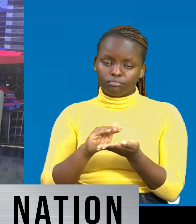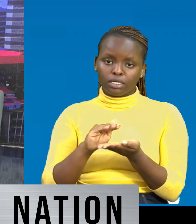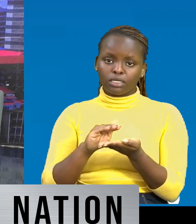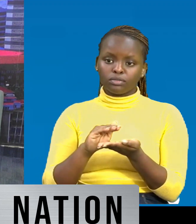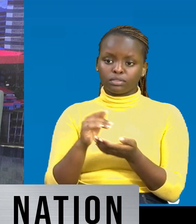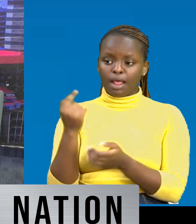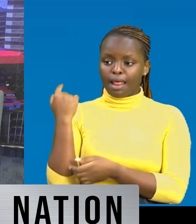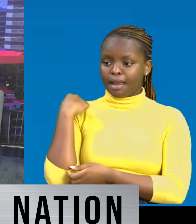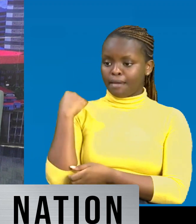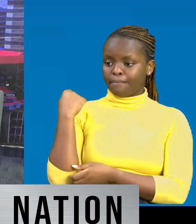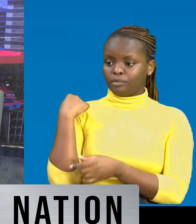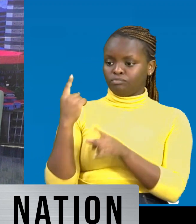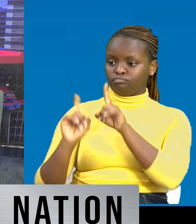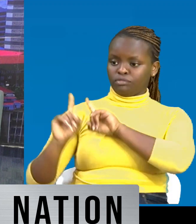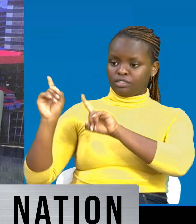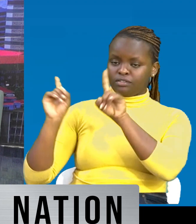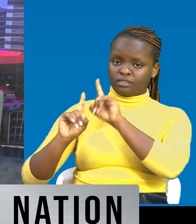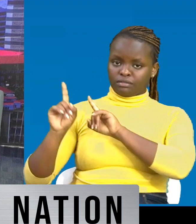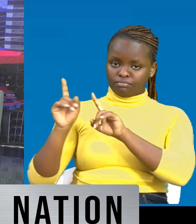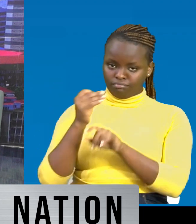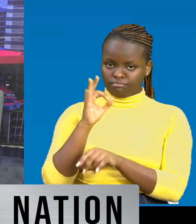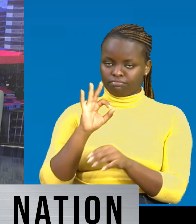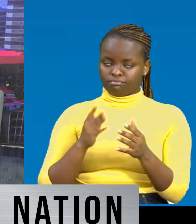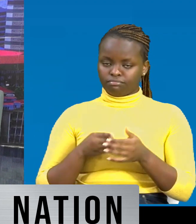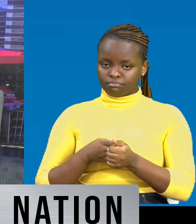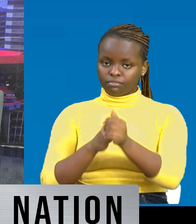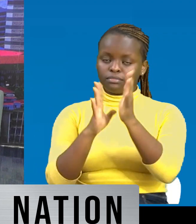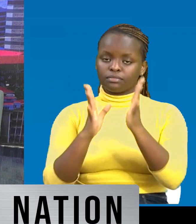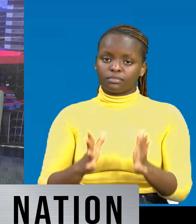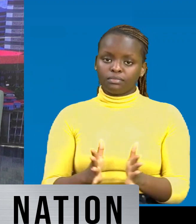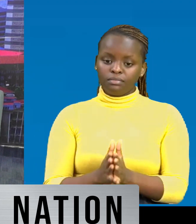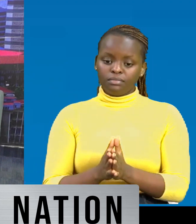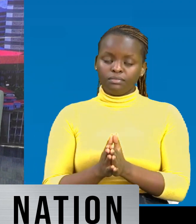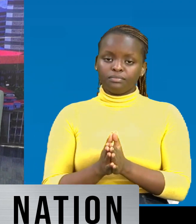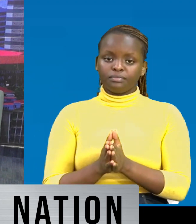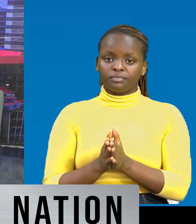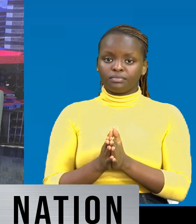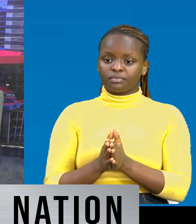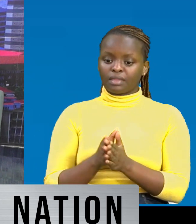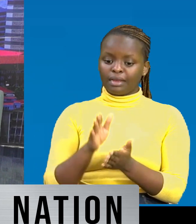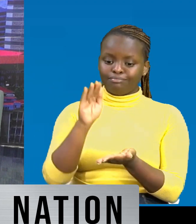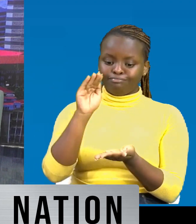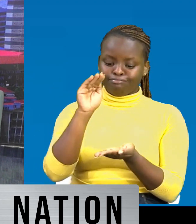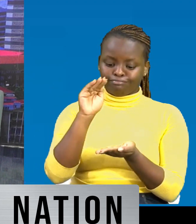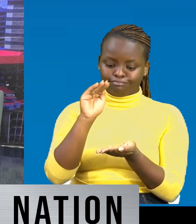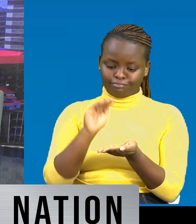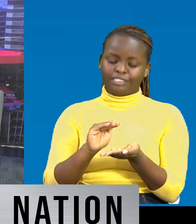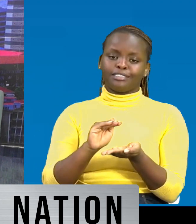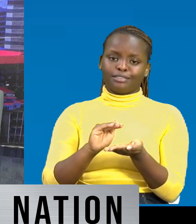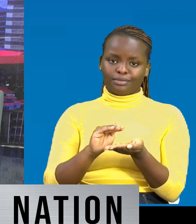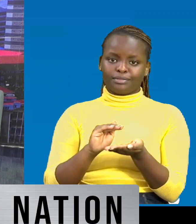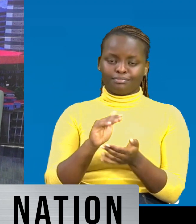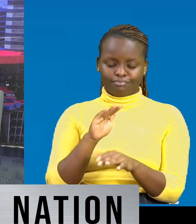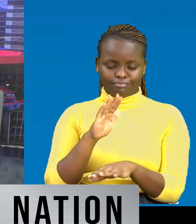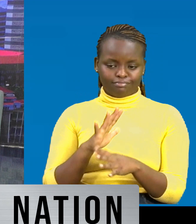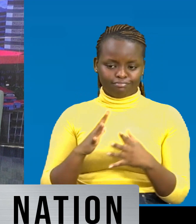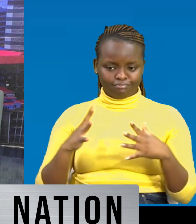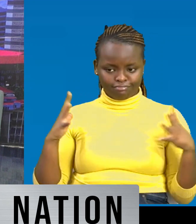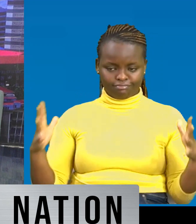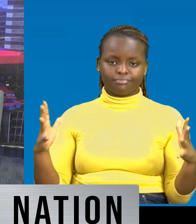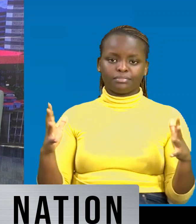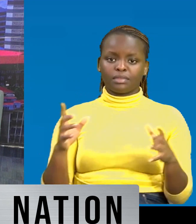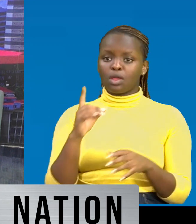traveling of leaders, you know. In fact, it has gone down significantly.